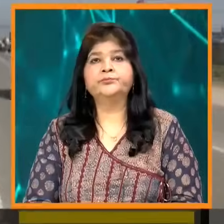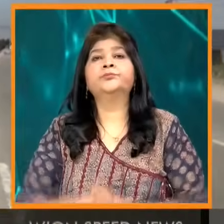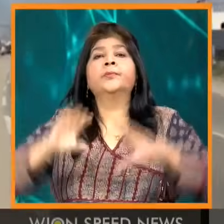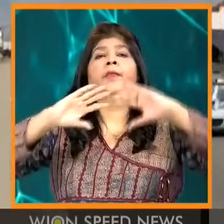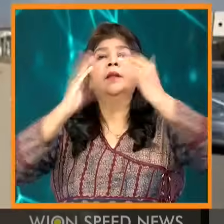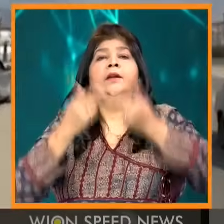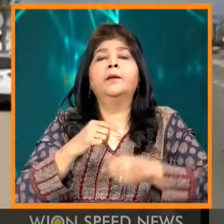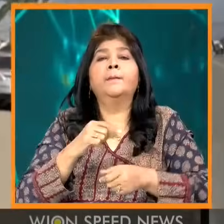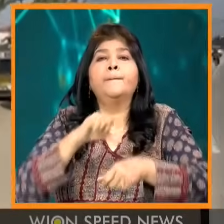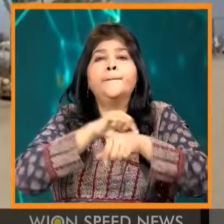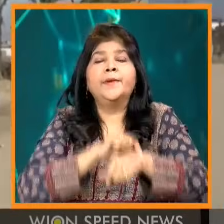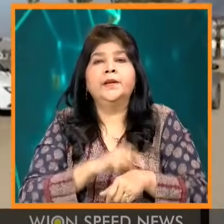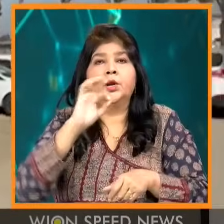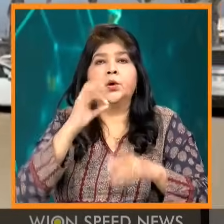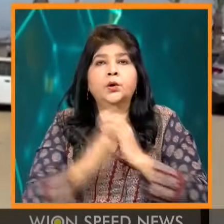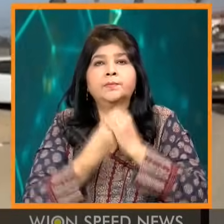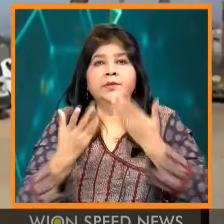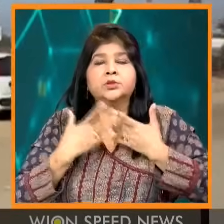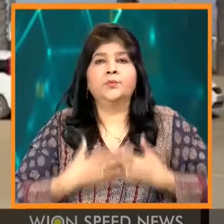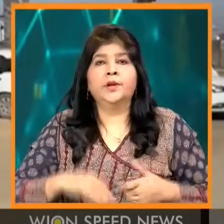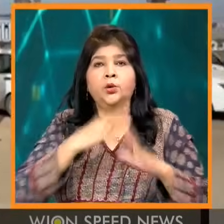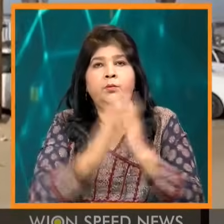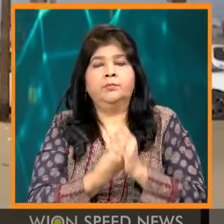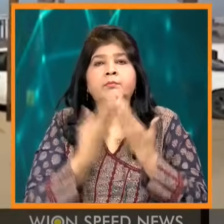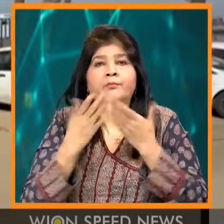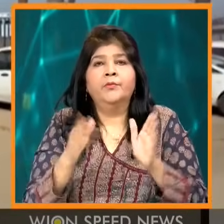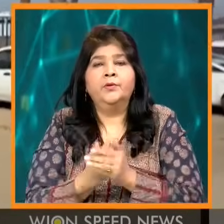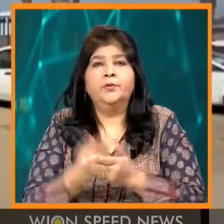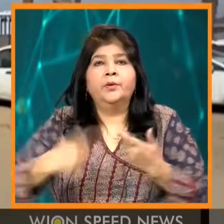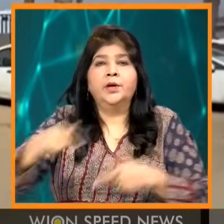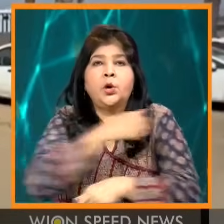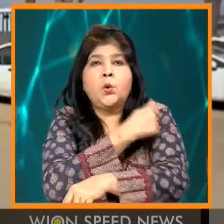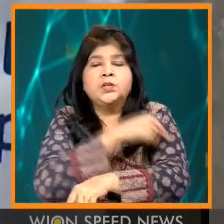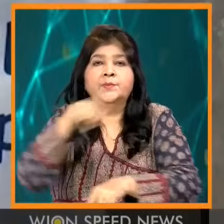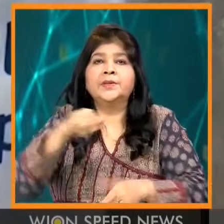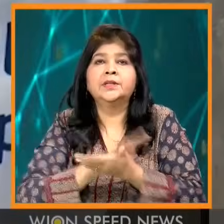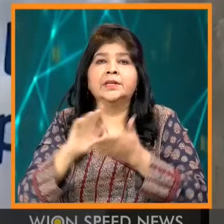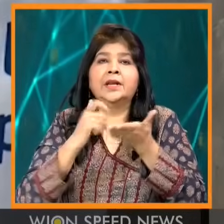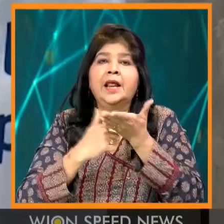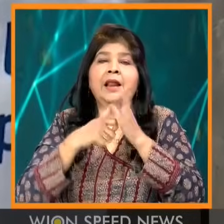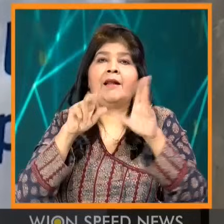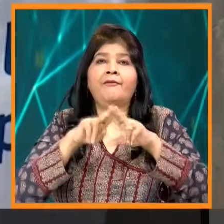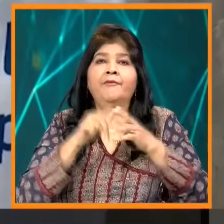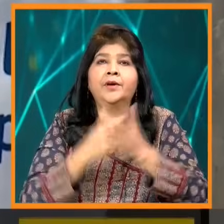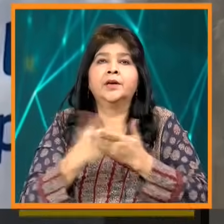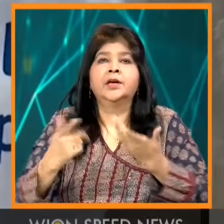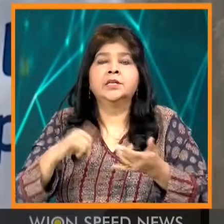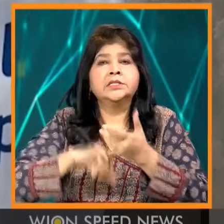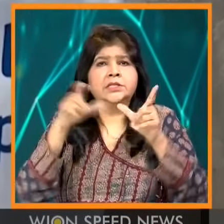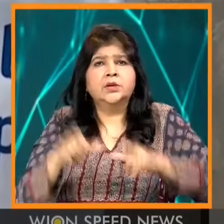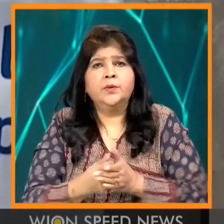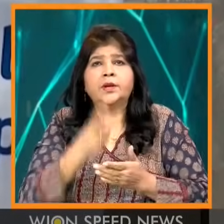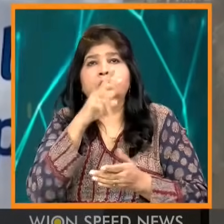The International Medical Corps humanitarian group has opened a field hospital in Rafah. And with a staff of around